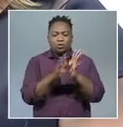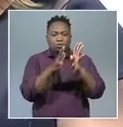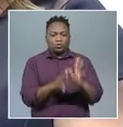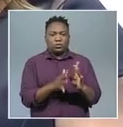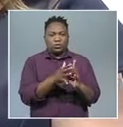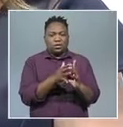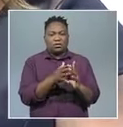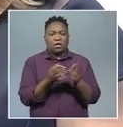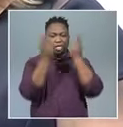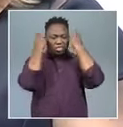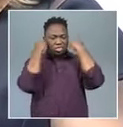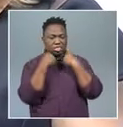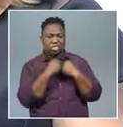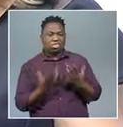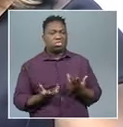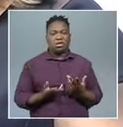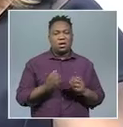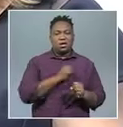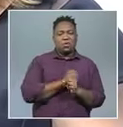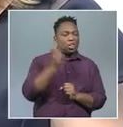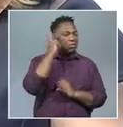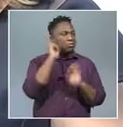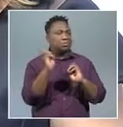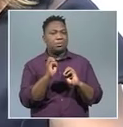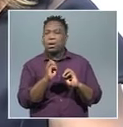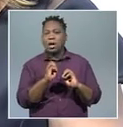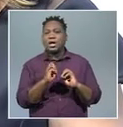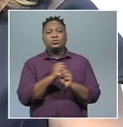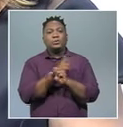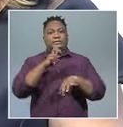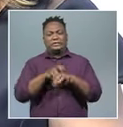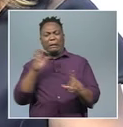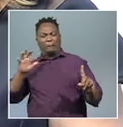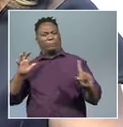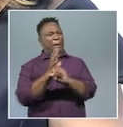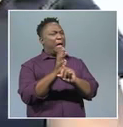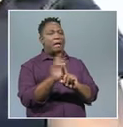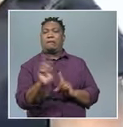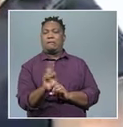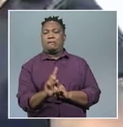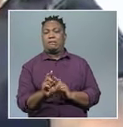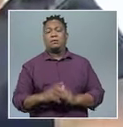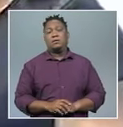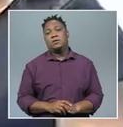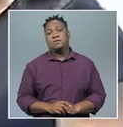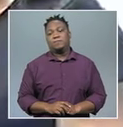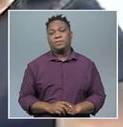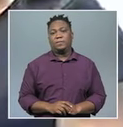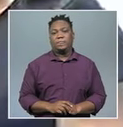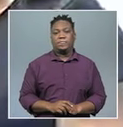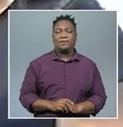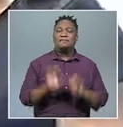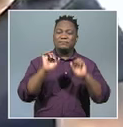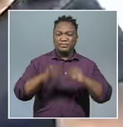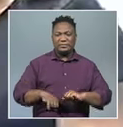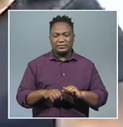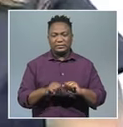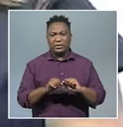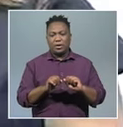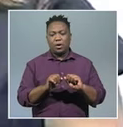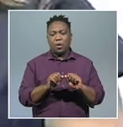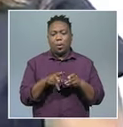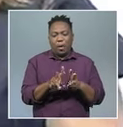of committing corporal punishment or literally, hitting somebody like this. There are different methods available to